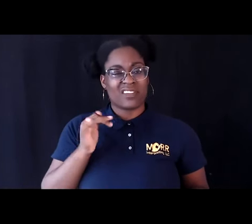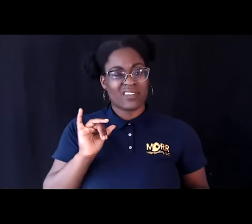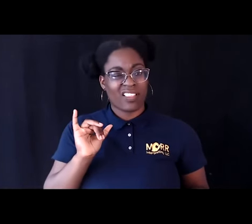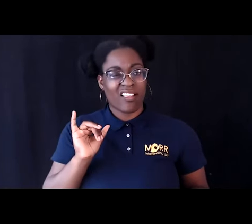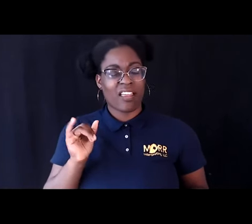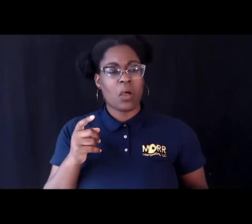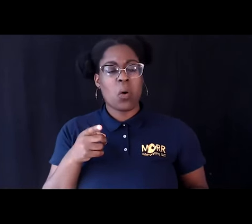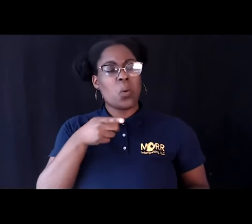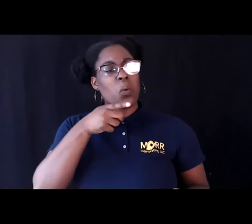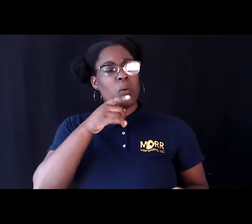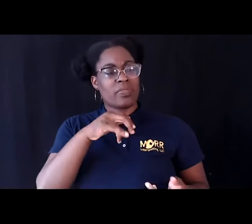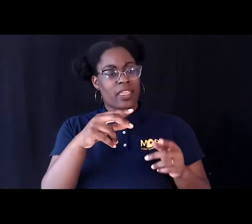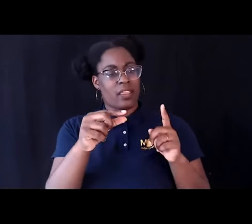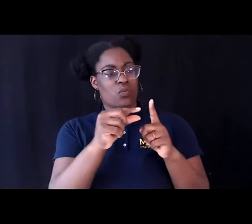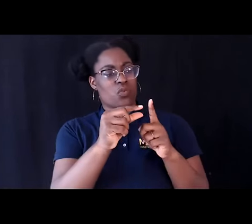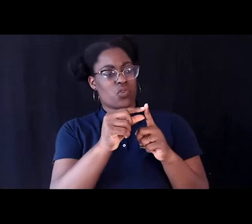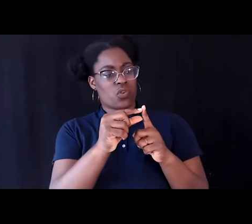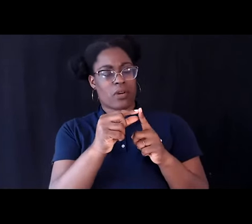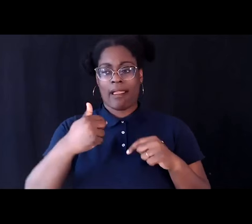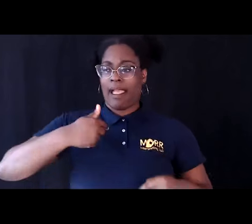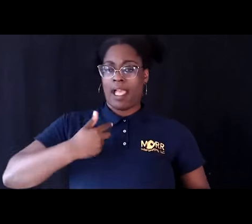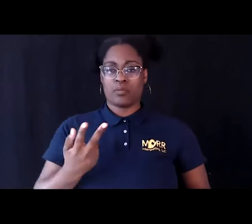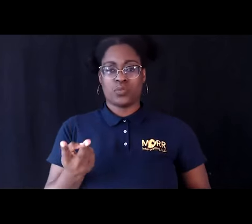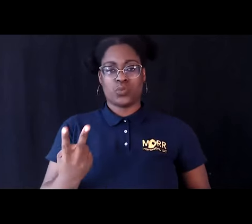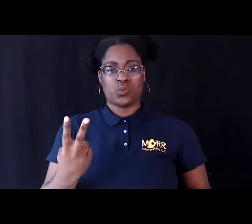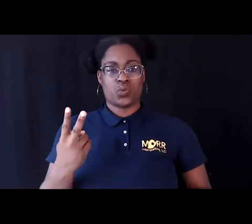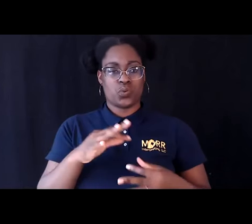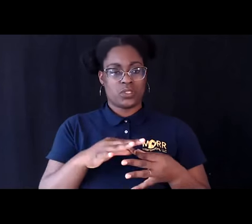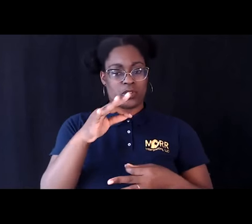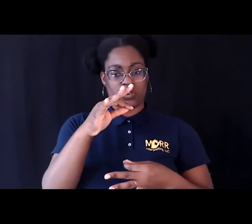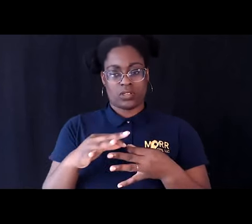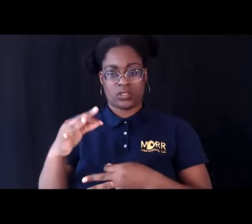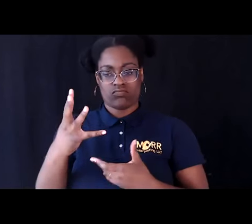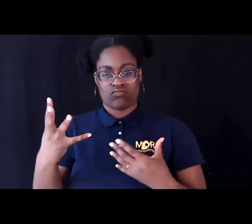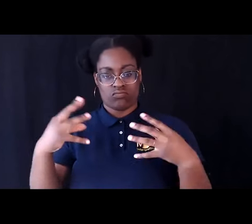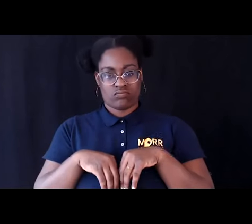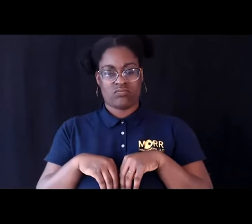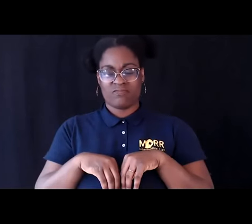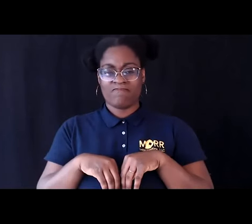anybody's terminology from outside of their experience is always going to be a recipe for disaster.